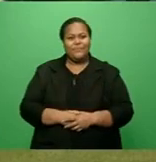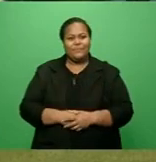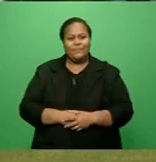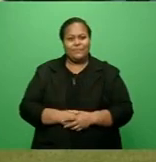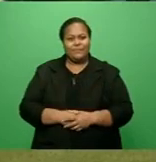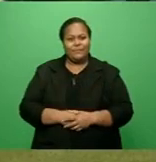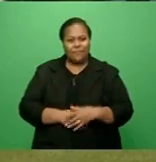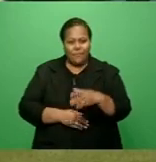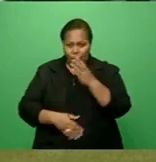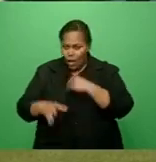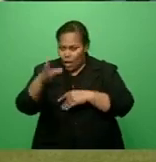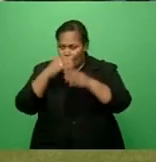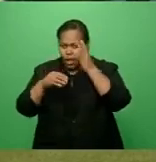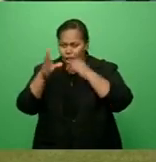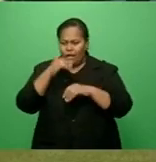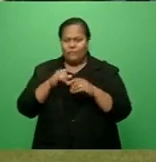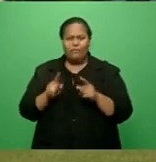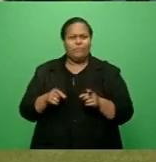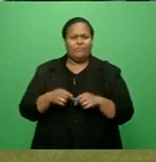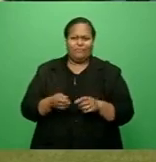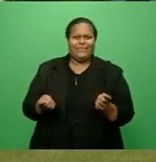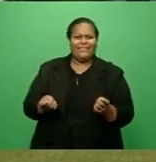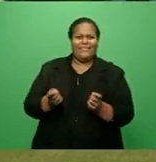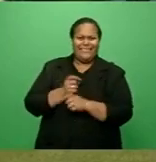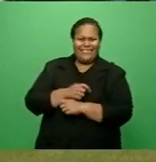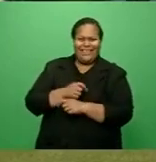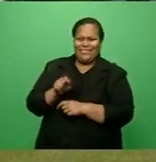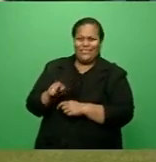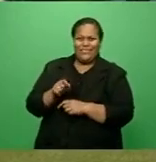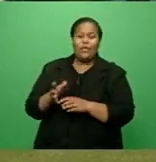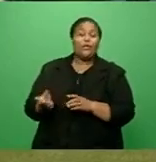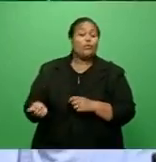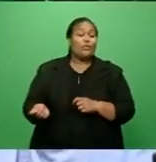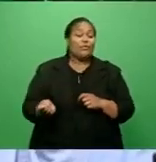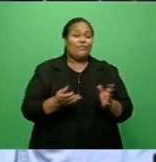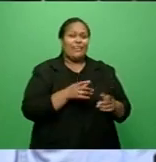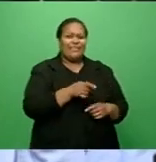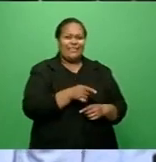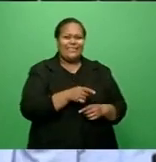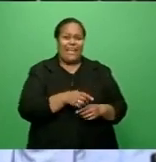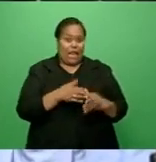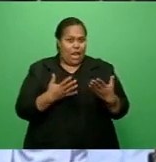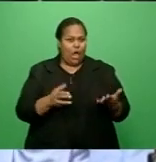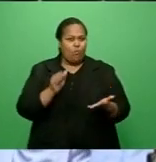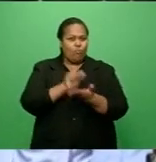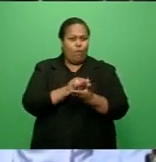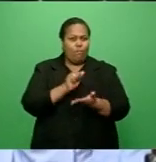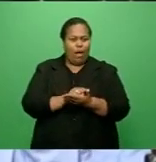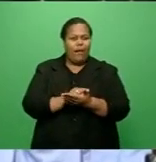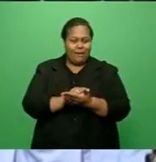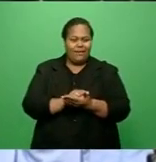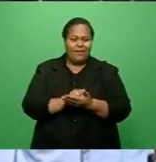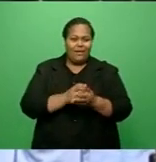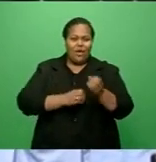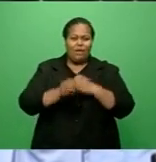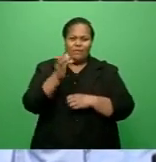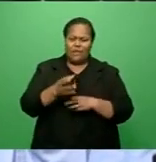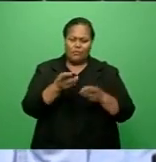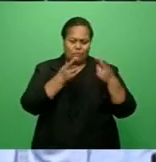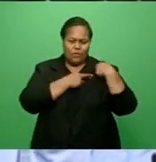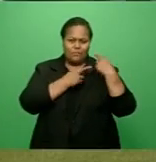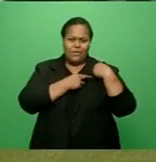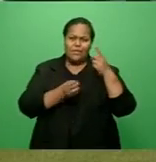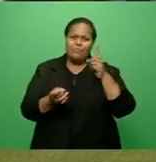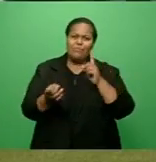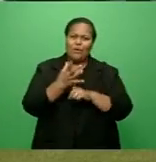from transitioning from a special constable to a regular officer. I know the responsibility I carry is very important, and I will